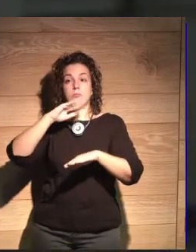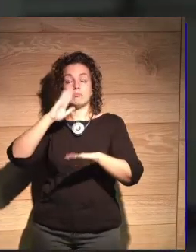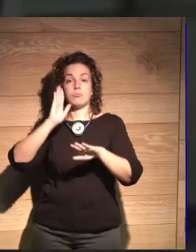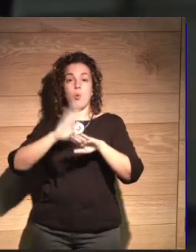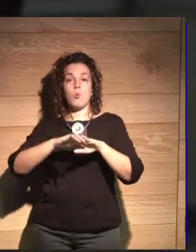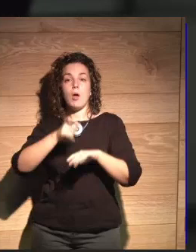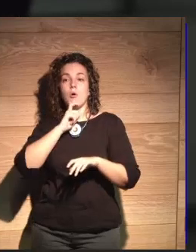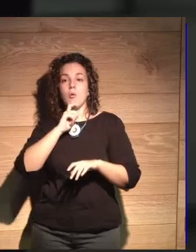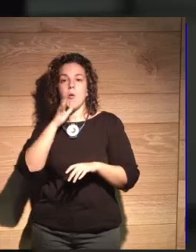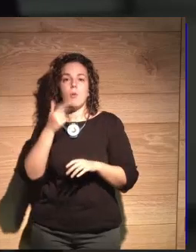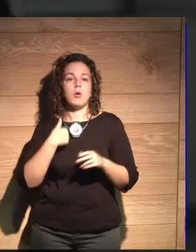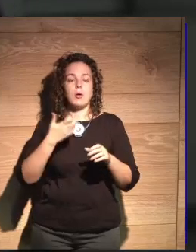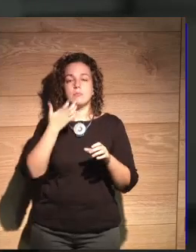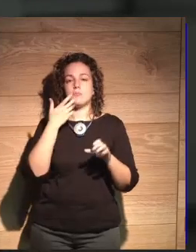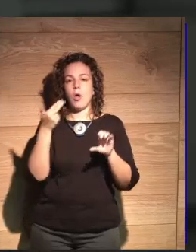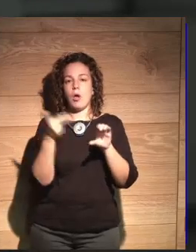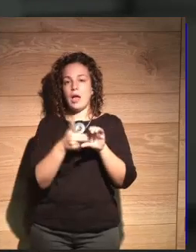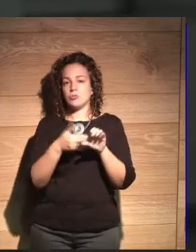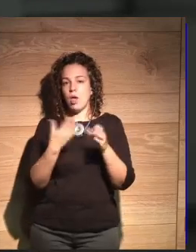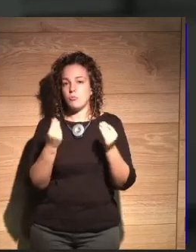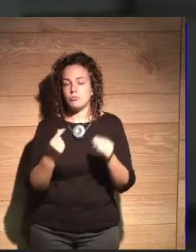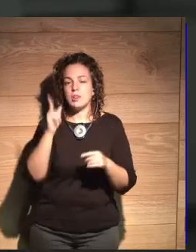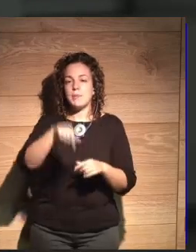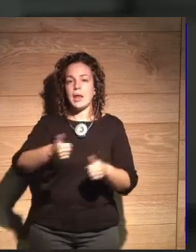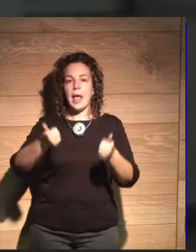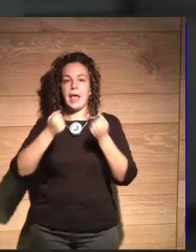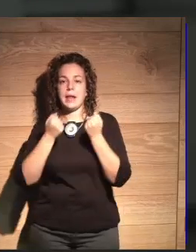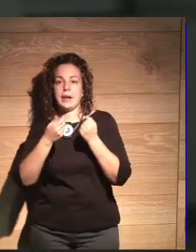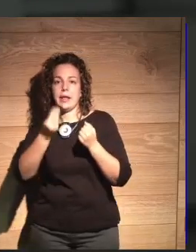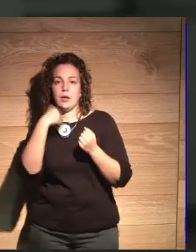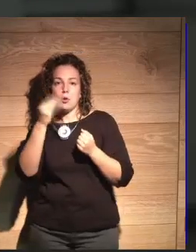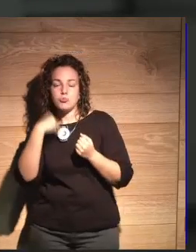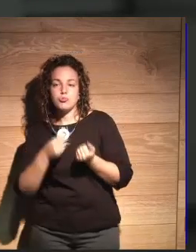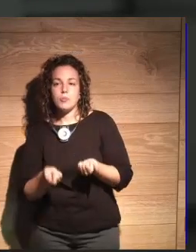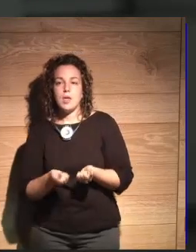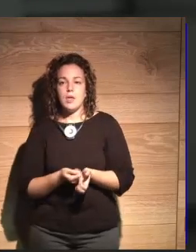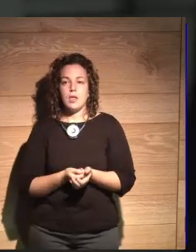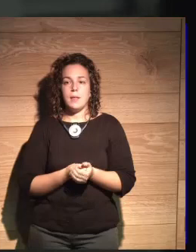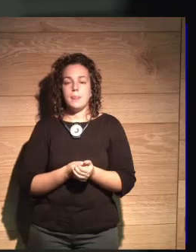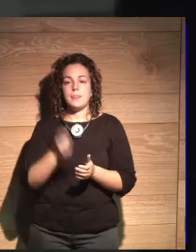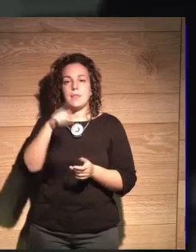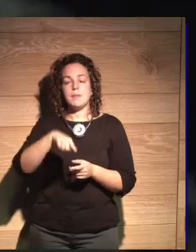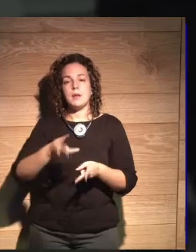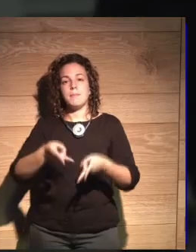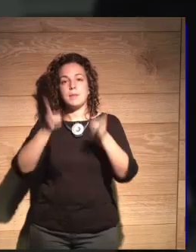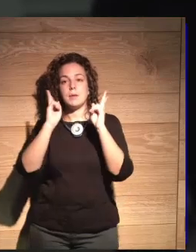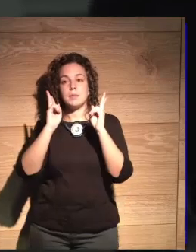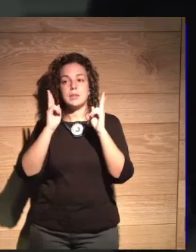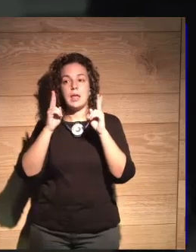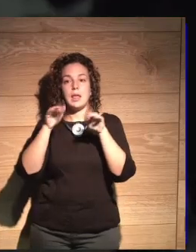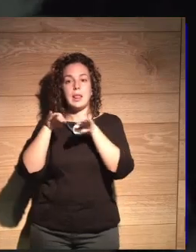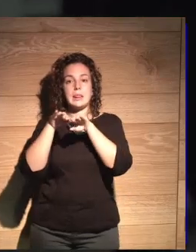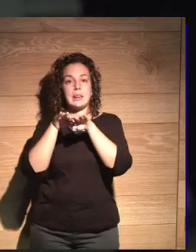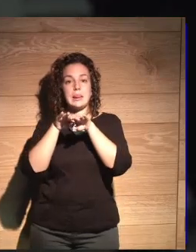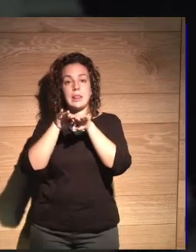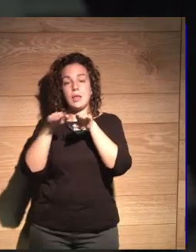fuels, by consuming too much energy, by allowing inequality to exist around the world.